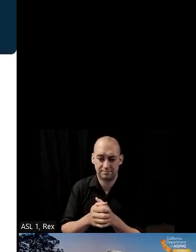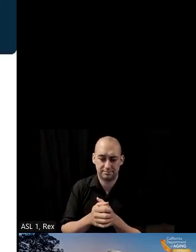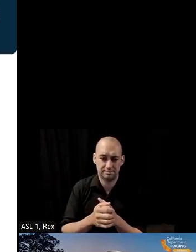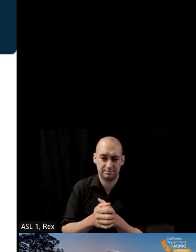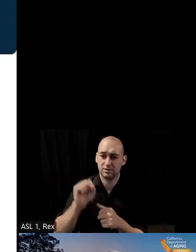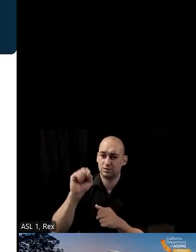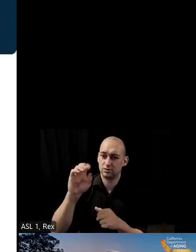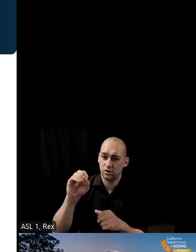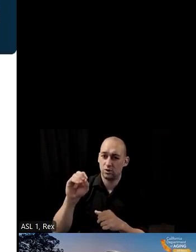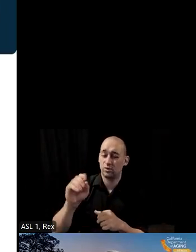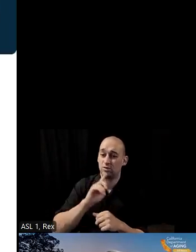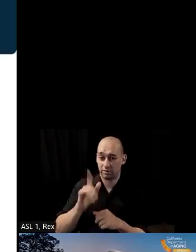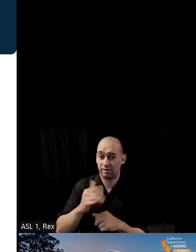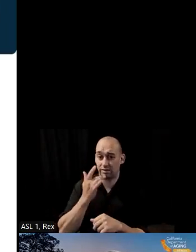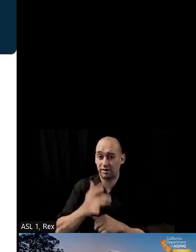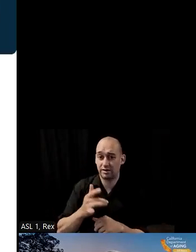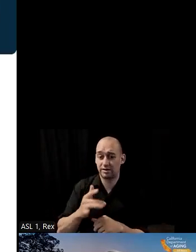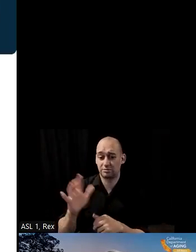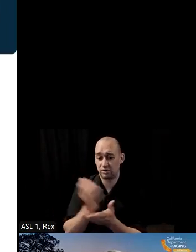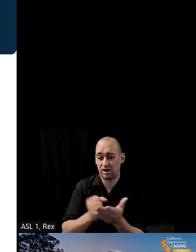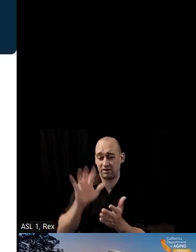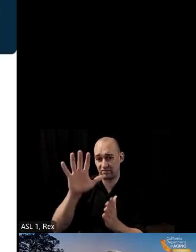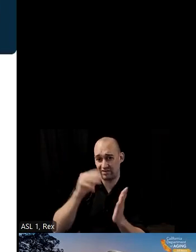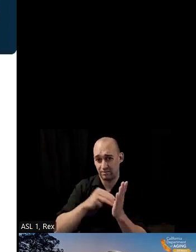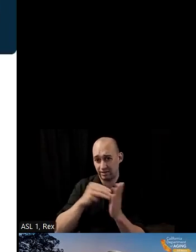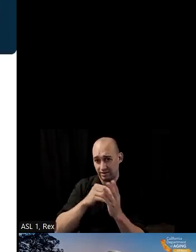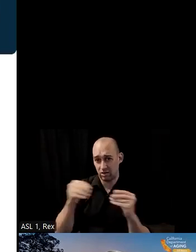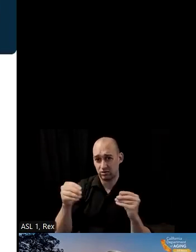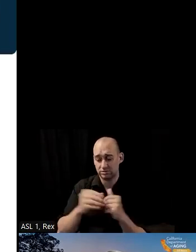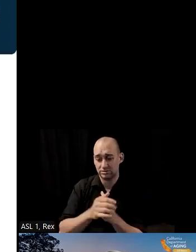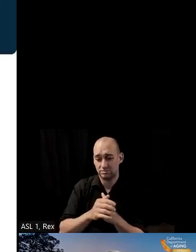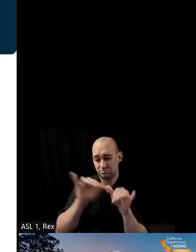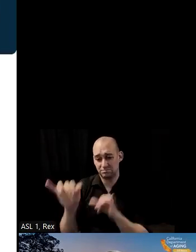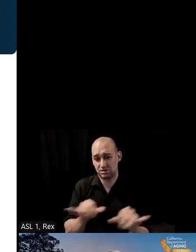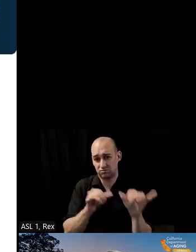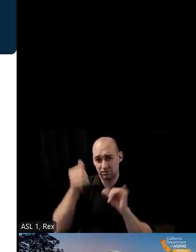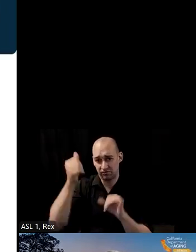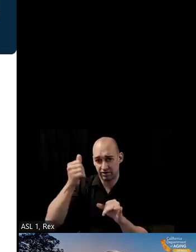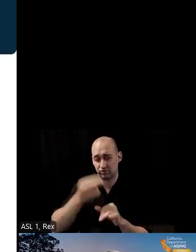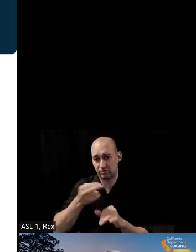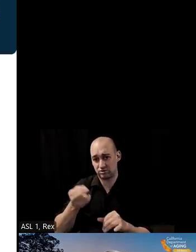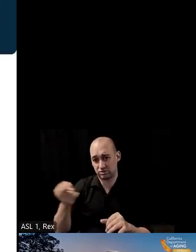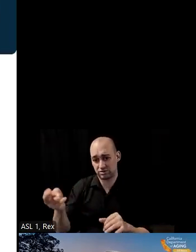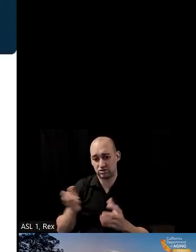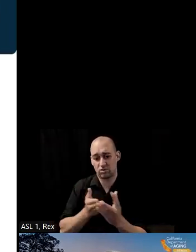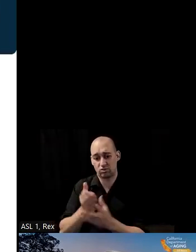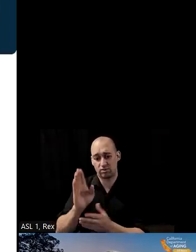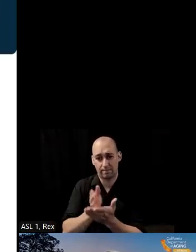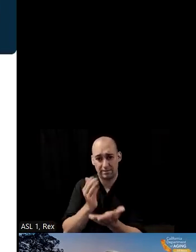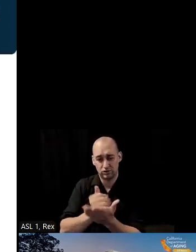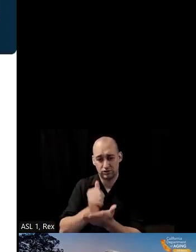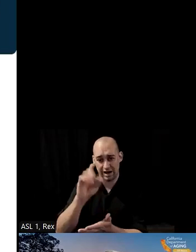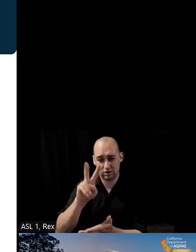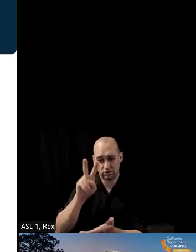So we were really fortunate to receive $5 million in general fund resources through the Budget Act of